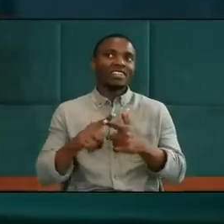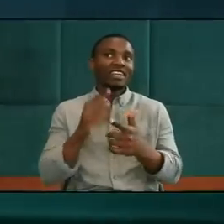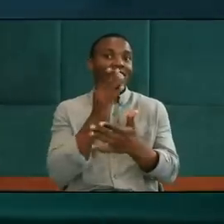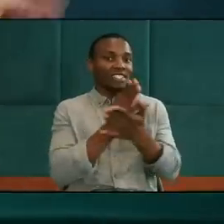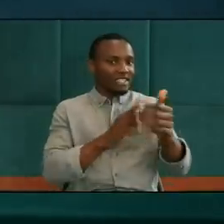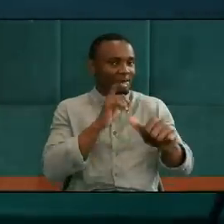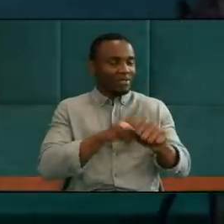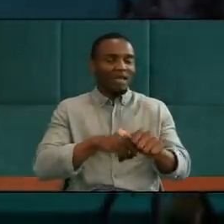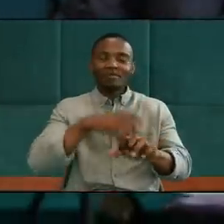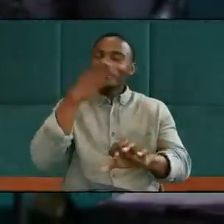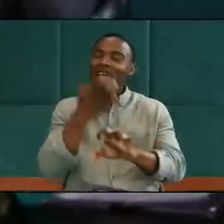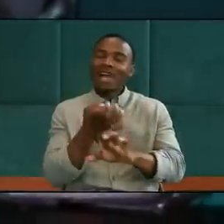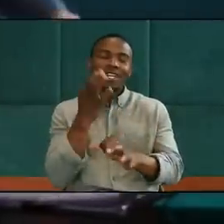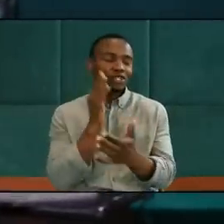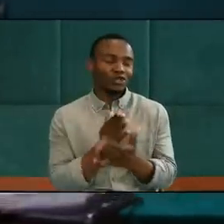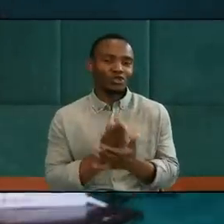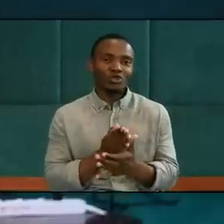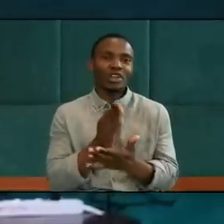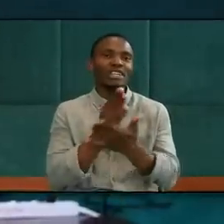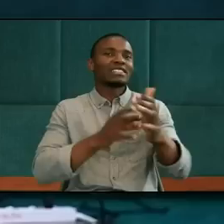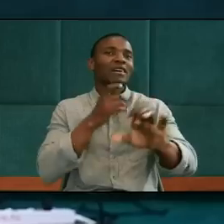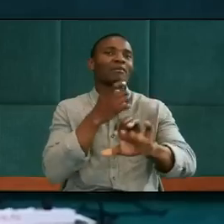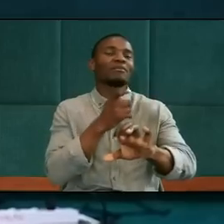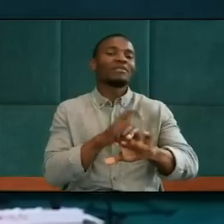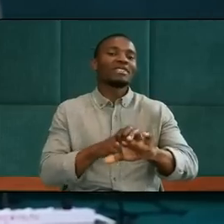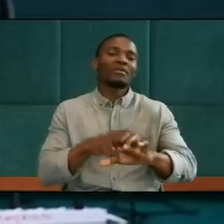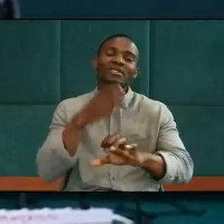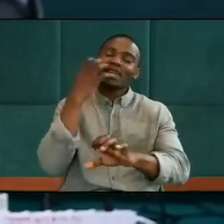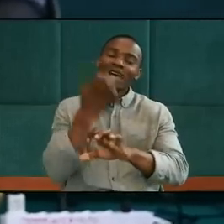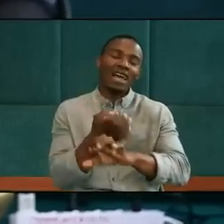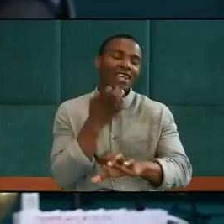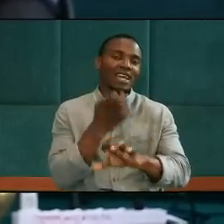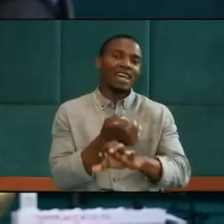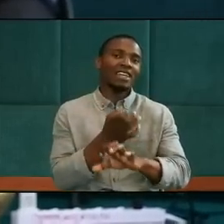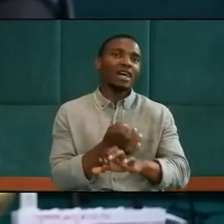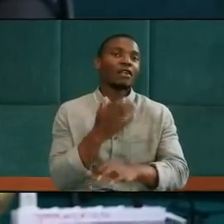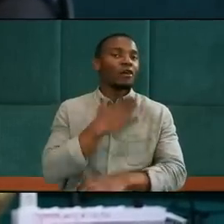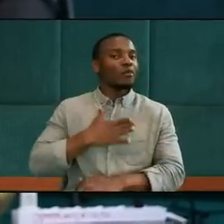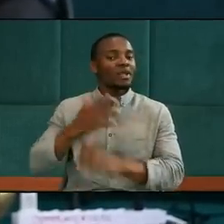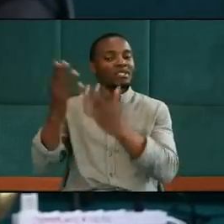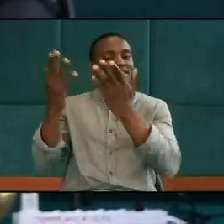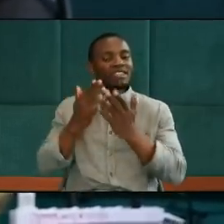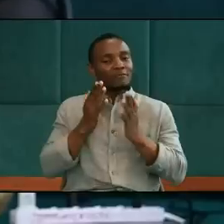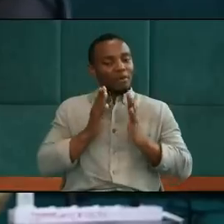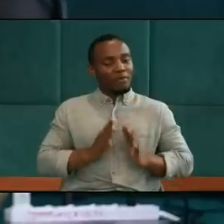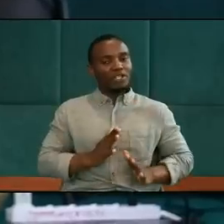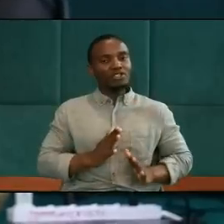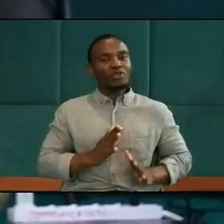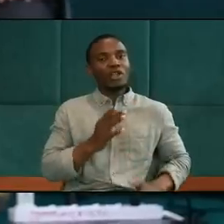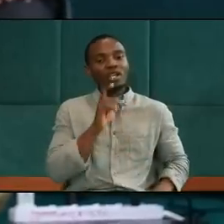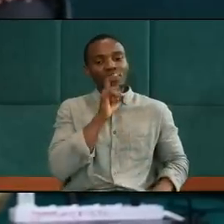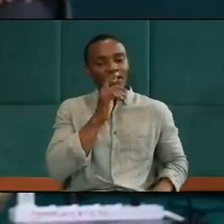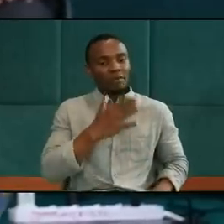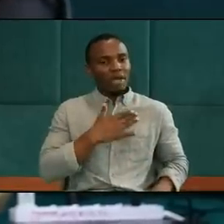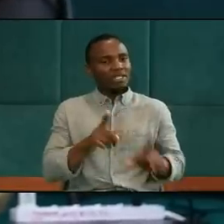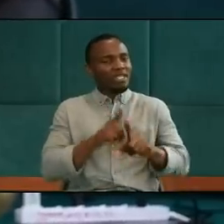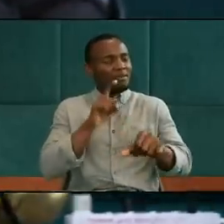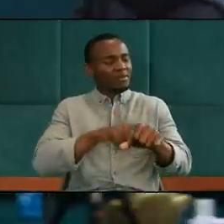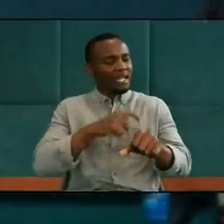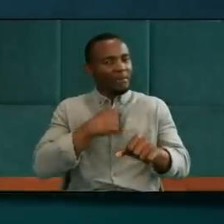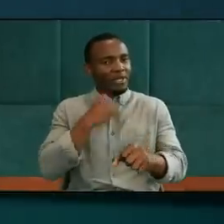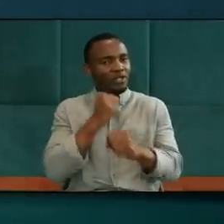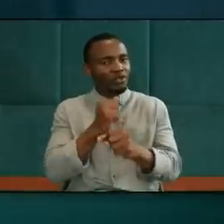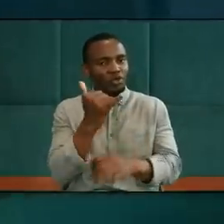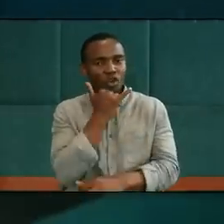it's hard. It's hard to stand up for you. Sometimes it's hard. Give me a personal rooster and let him crow every time I mess up.